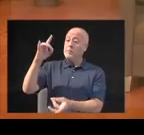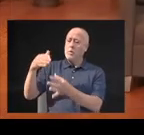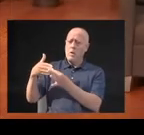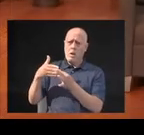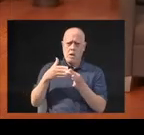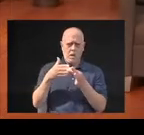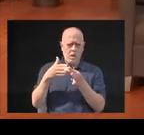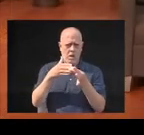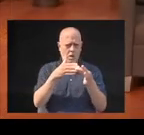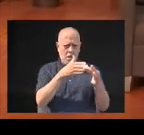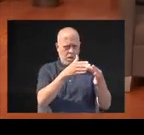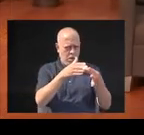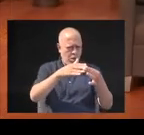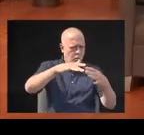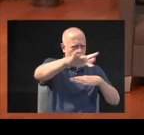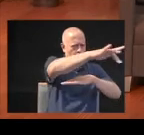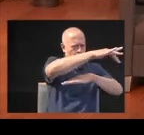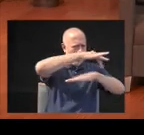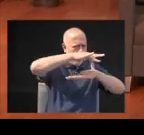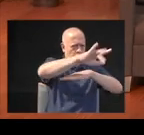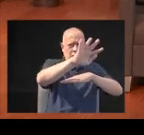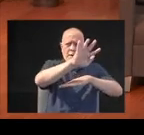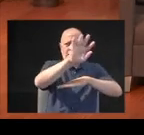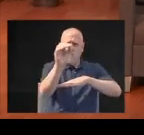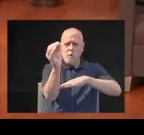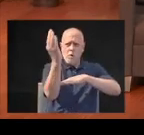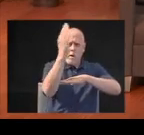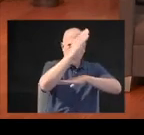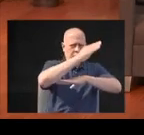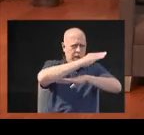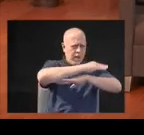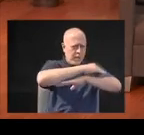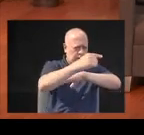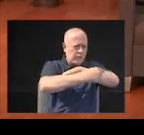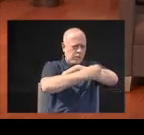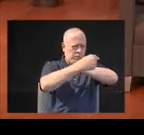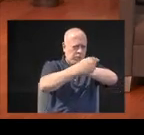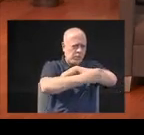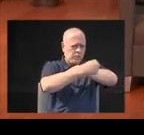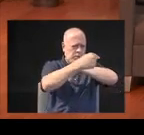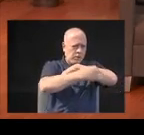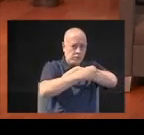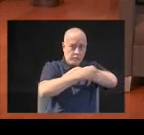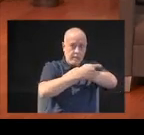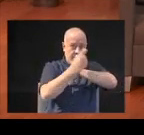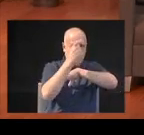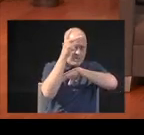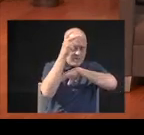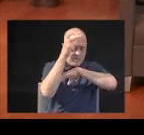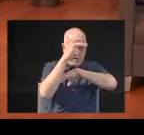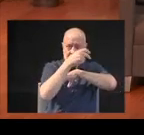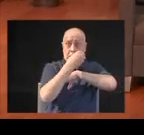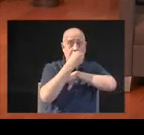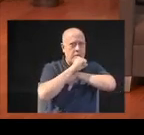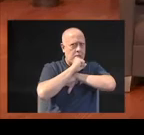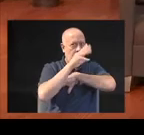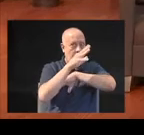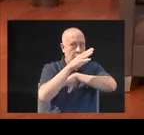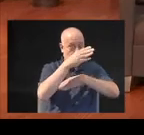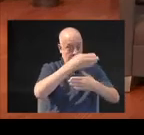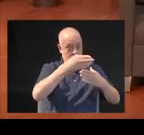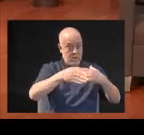wilderness, where for 40 days he was tempted by the devil. He ate nothing during those days, and at the end of them he was